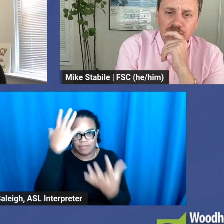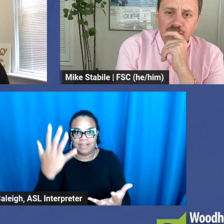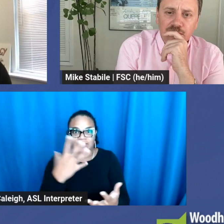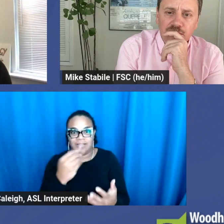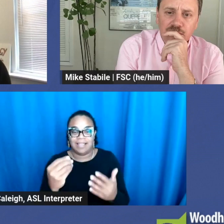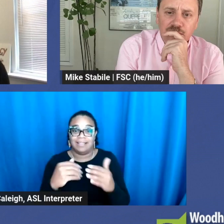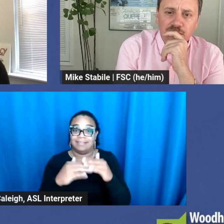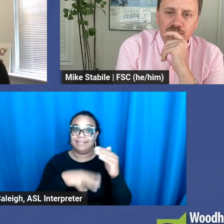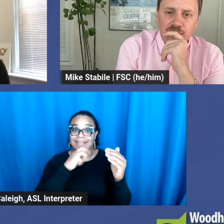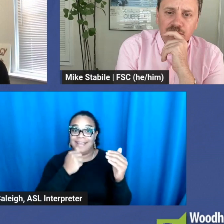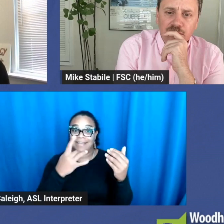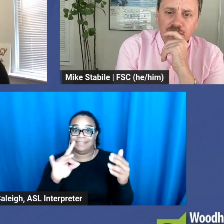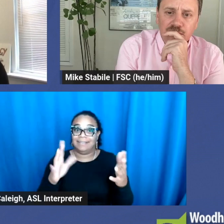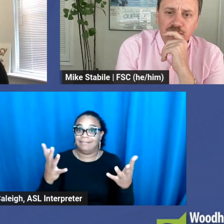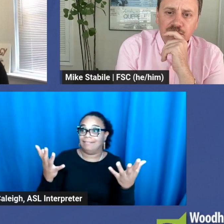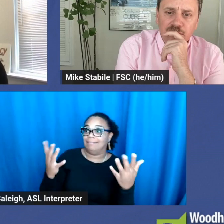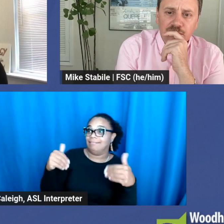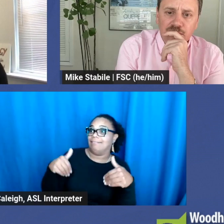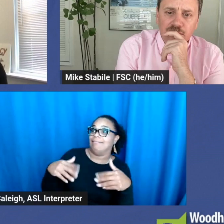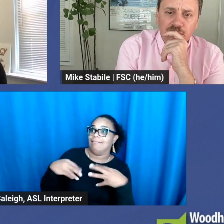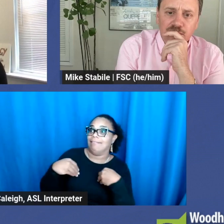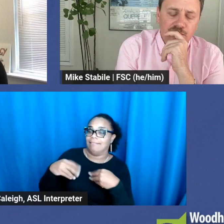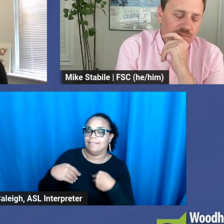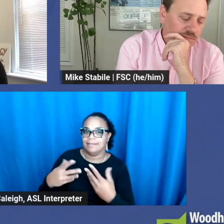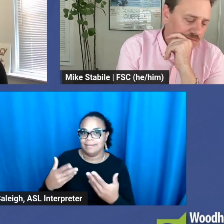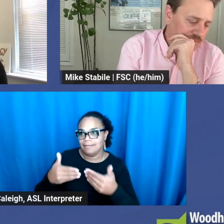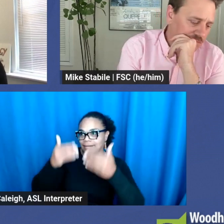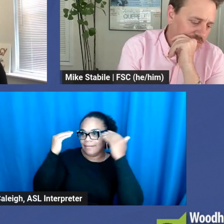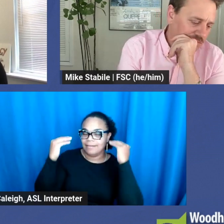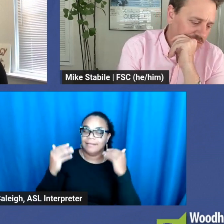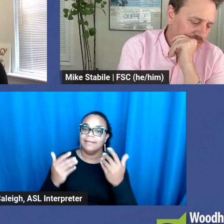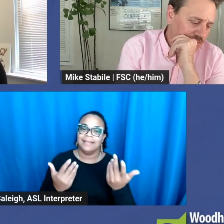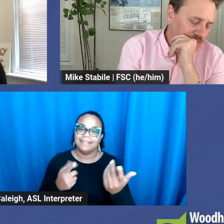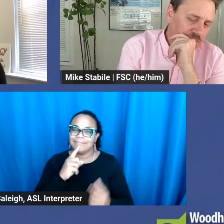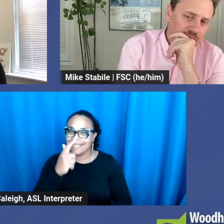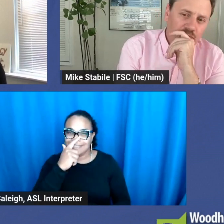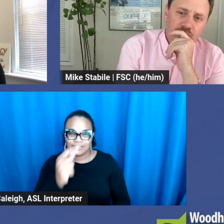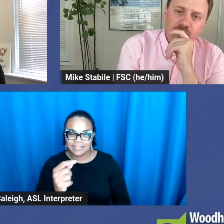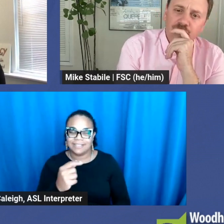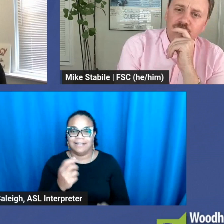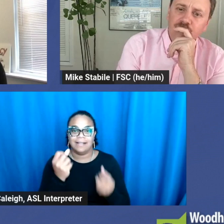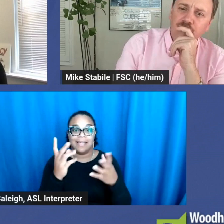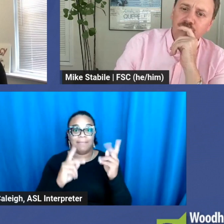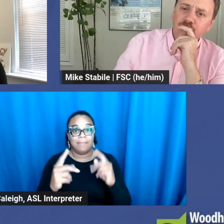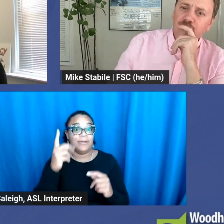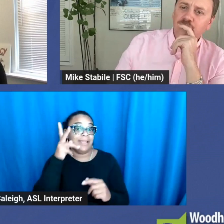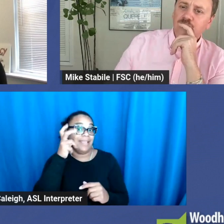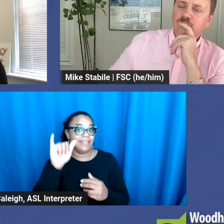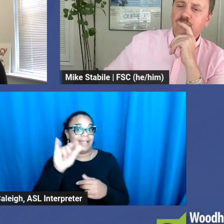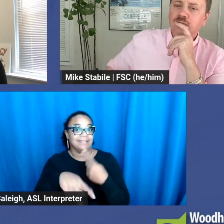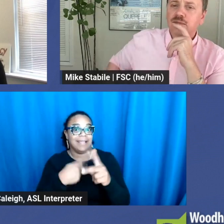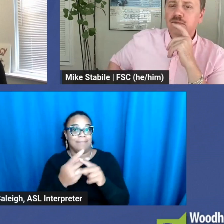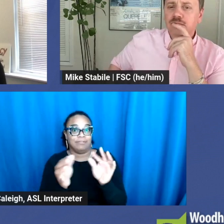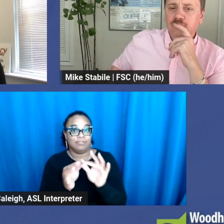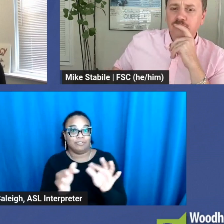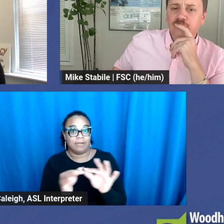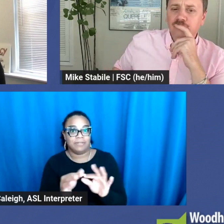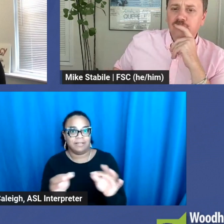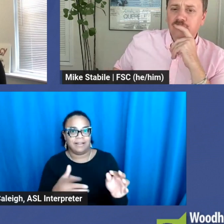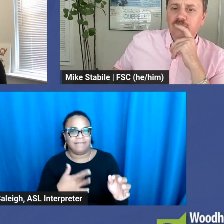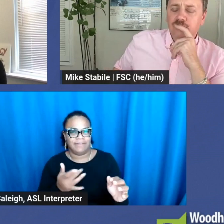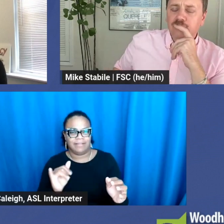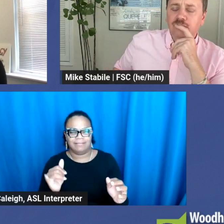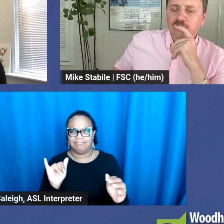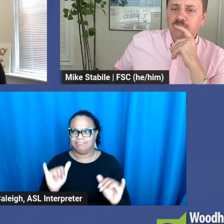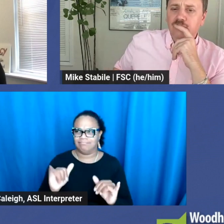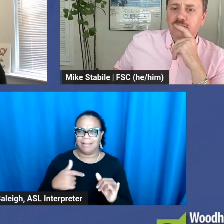anything about it. And it's interesting because I think there are probably a lot of people who hear a description like that and are like, well, I'm not a minor, but I also sometimes feel